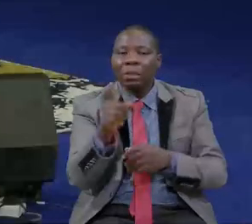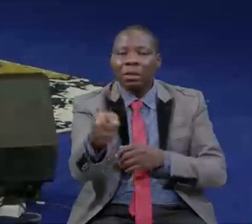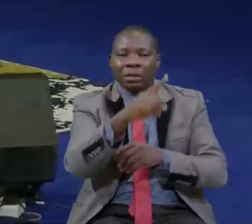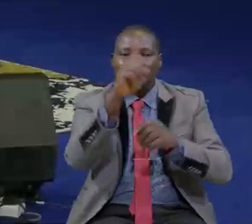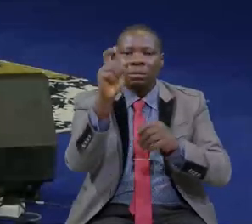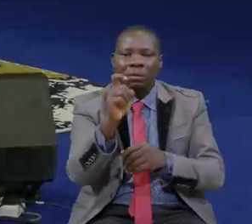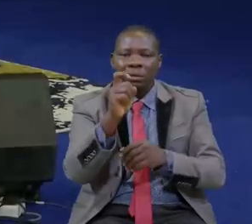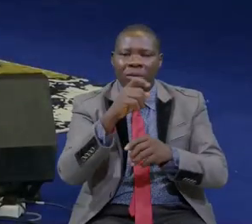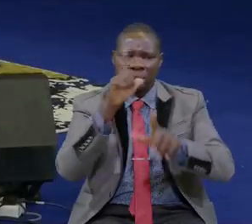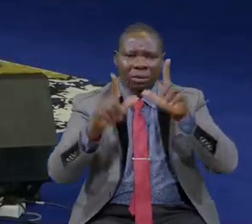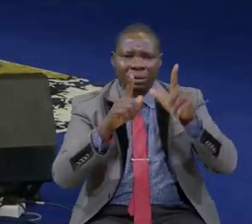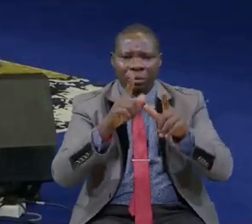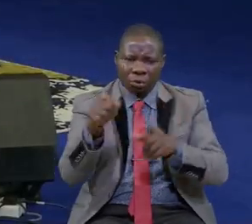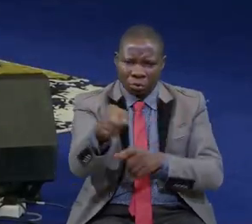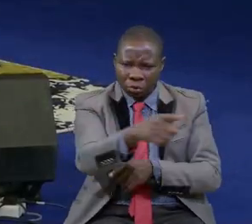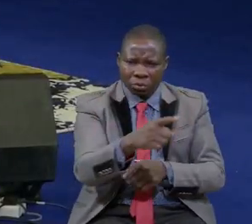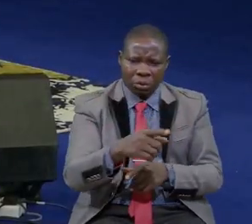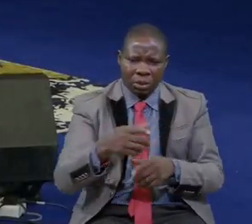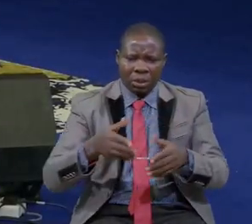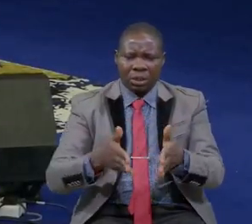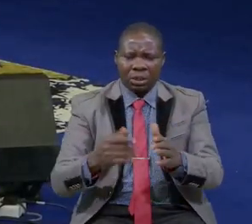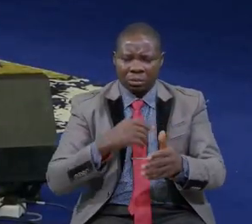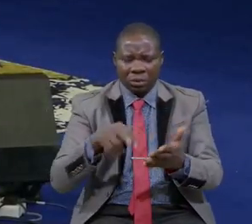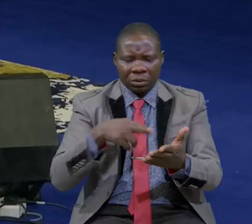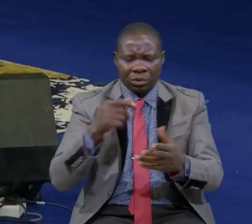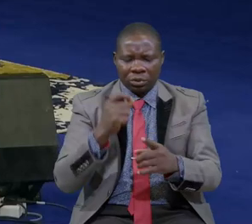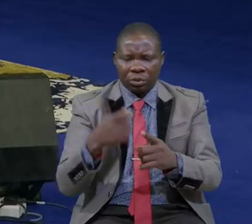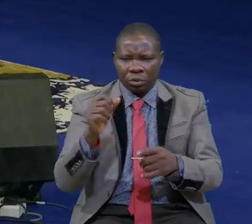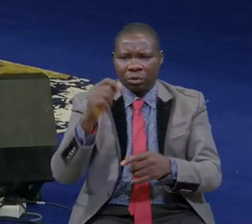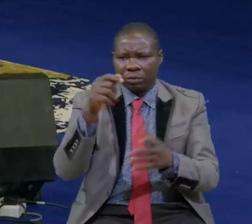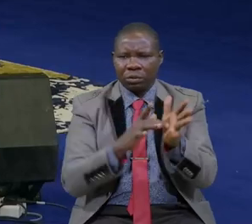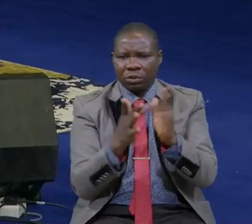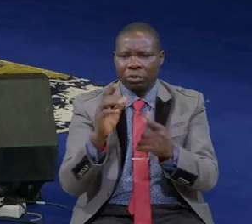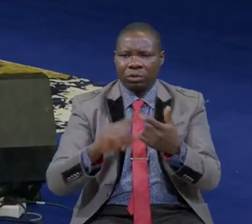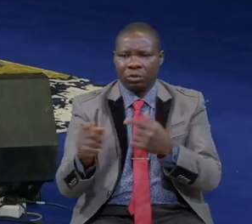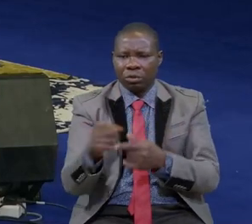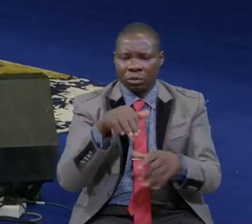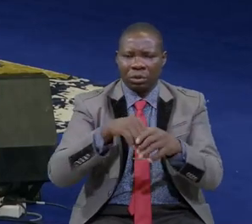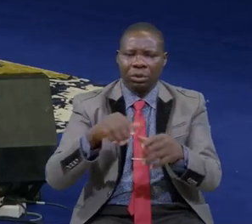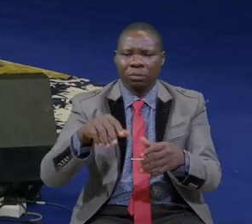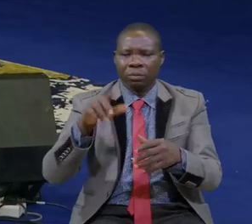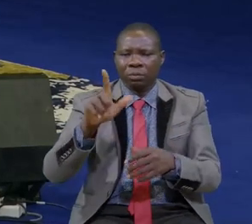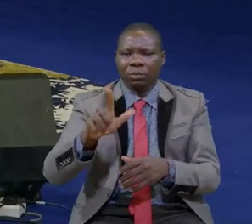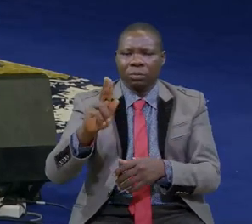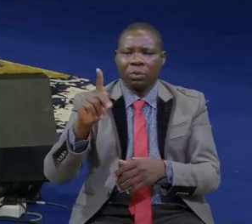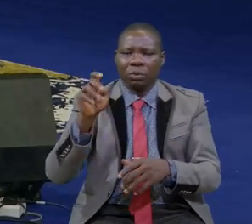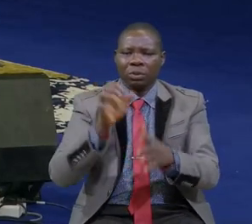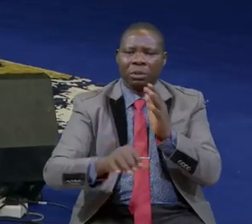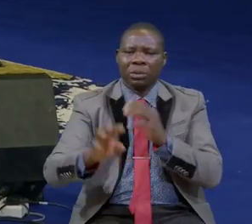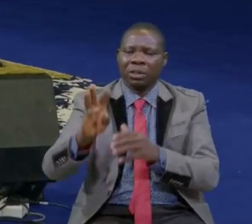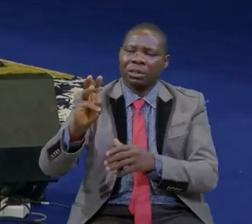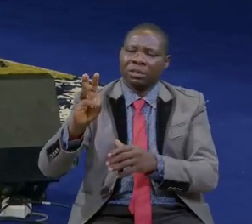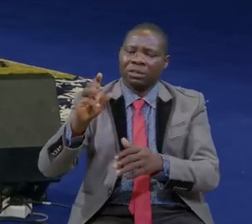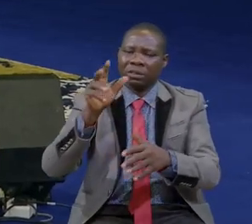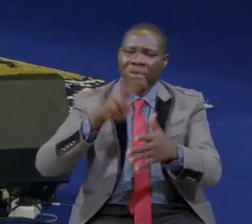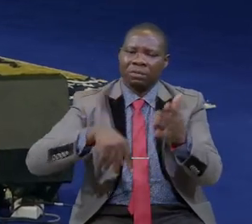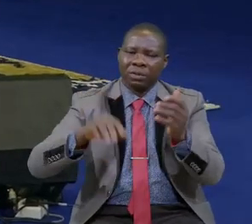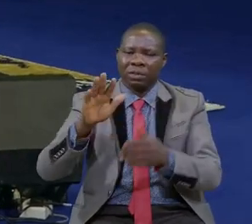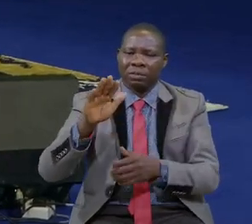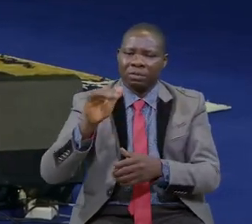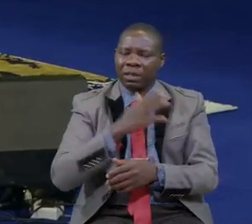of Jesus to you. In Luke chapter 16, verse 15, it says, and he said unto